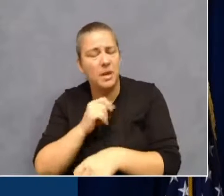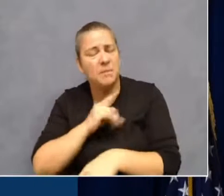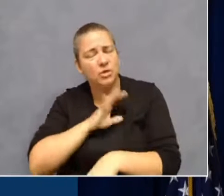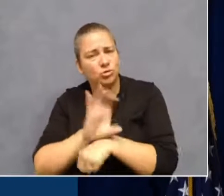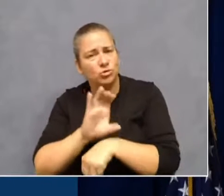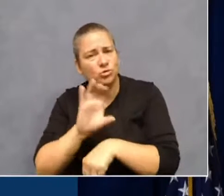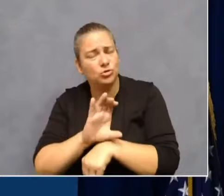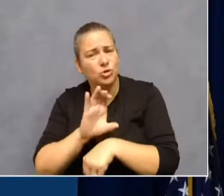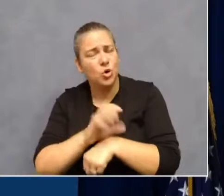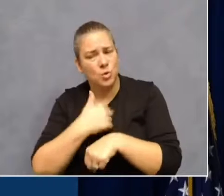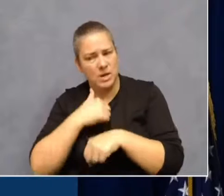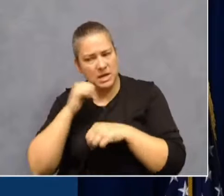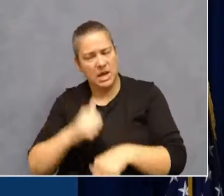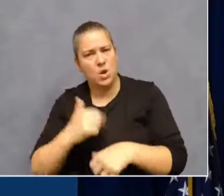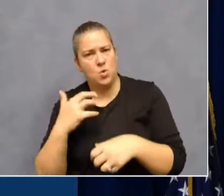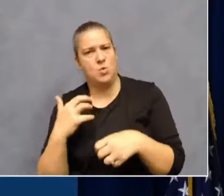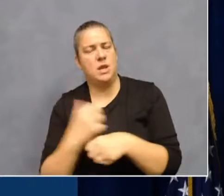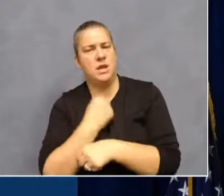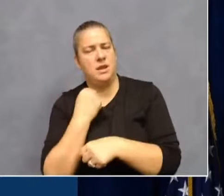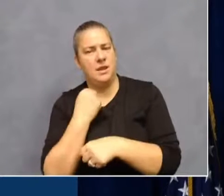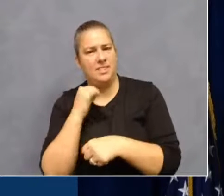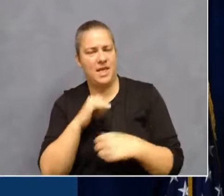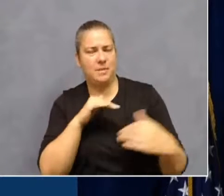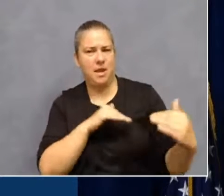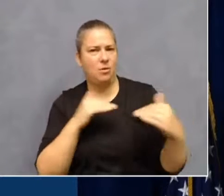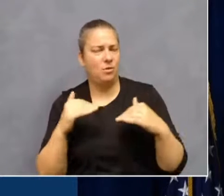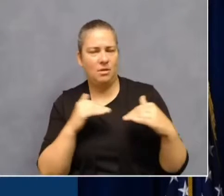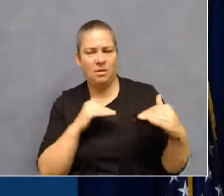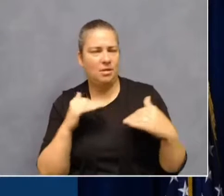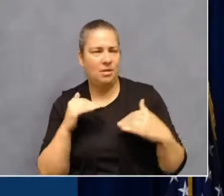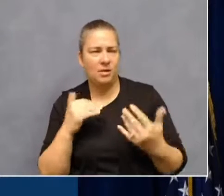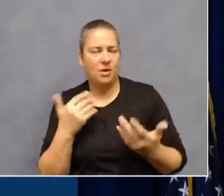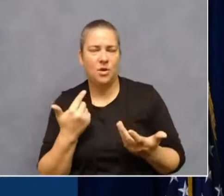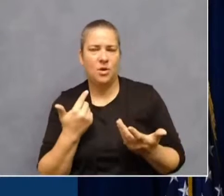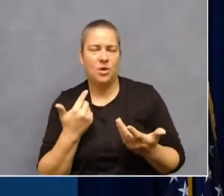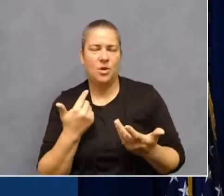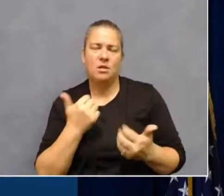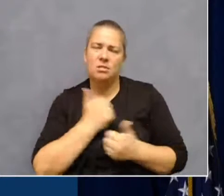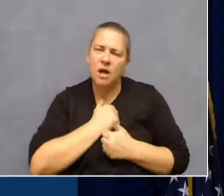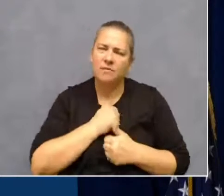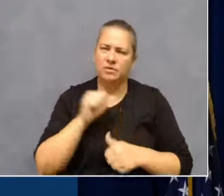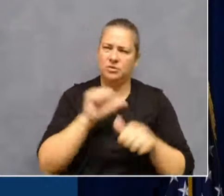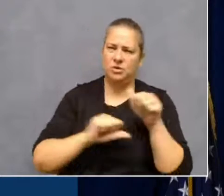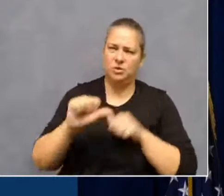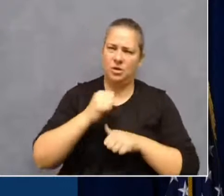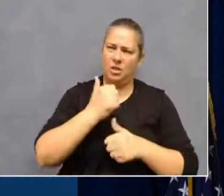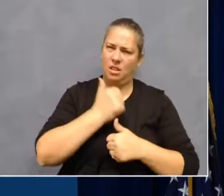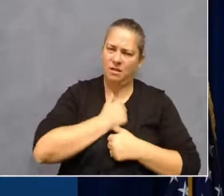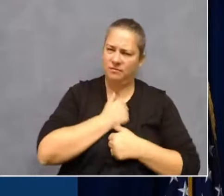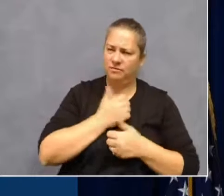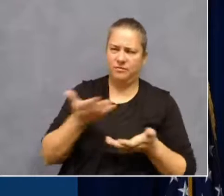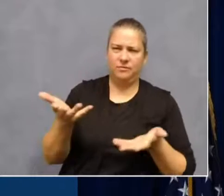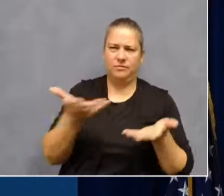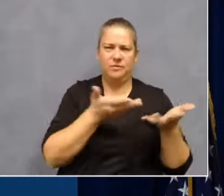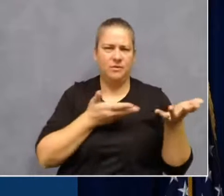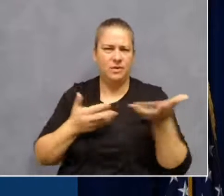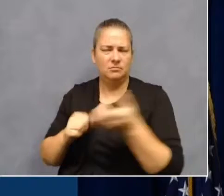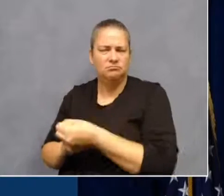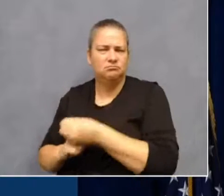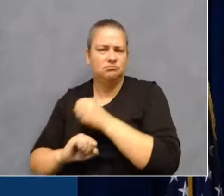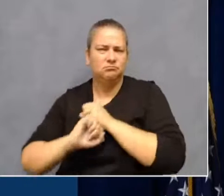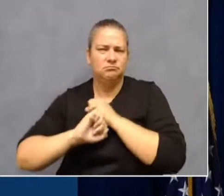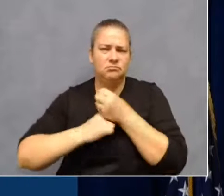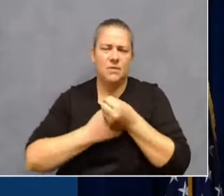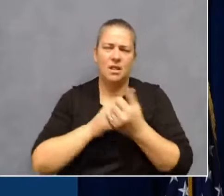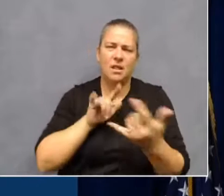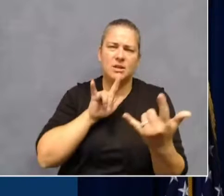battle against COVID-19 by simply loving our neighbor as ourselves. No.